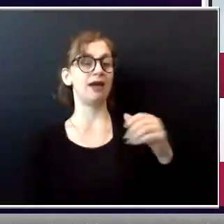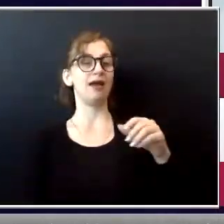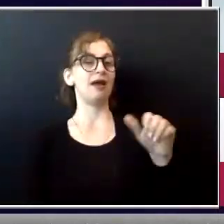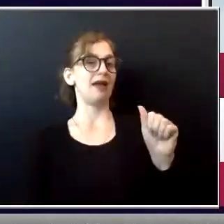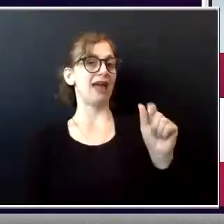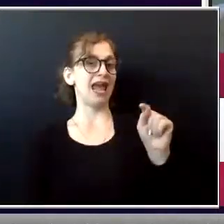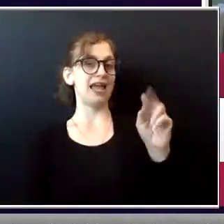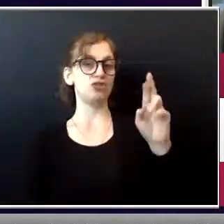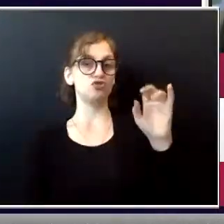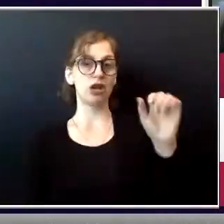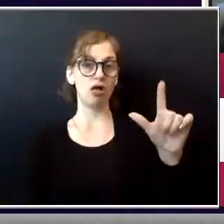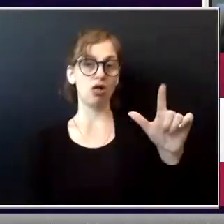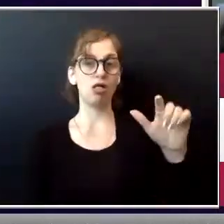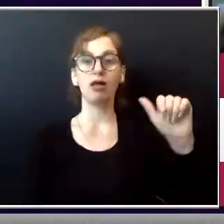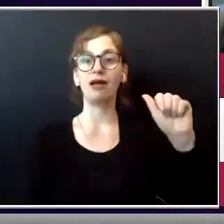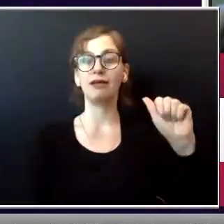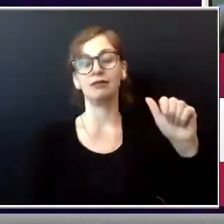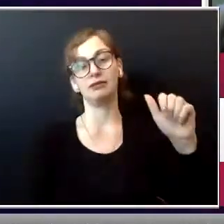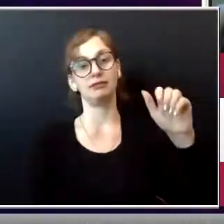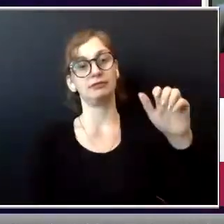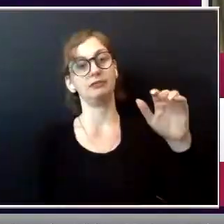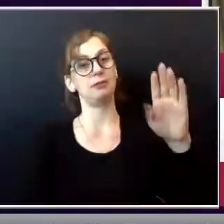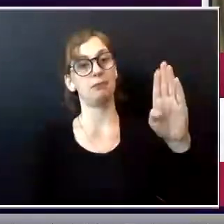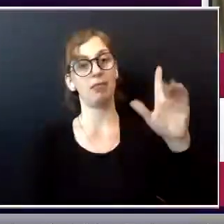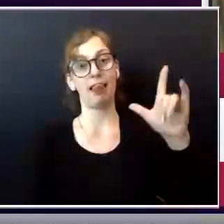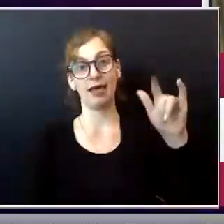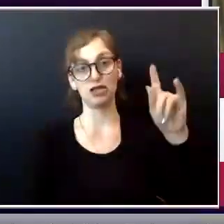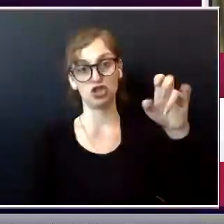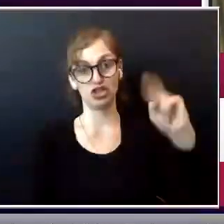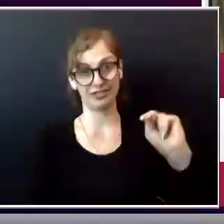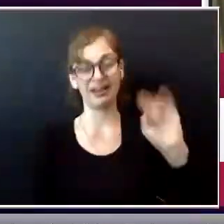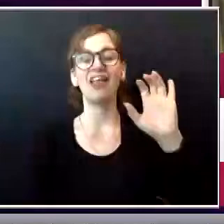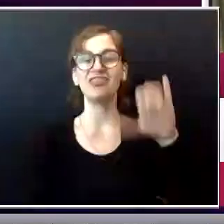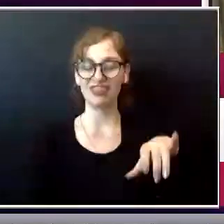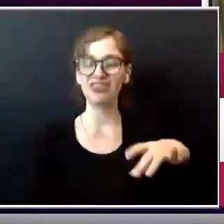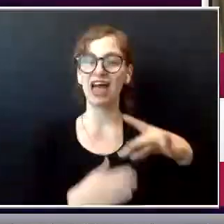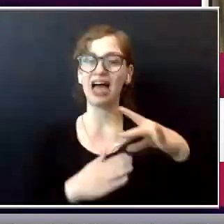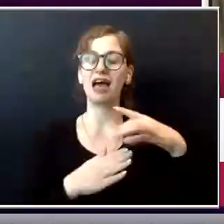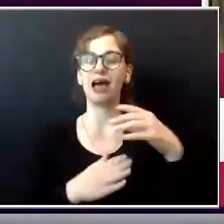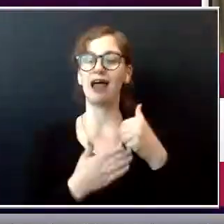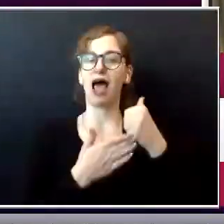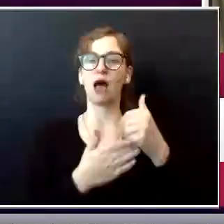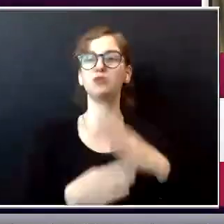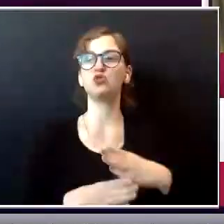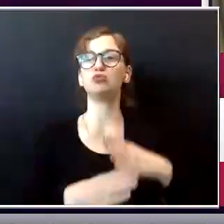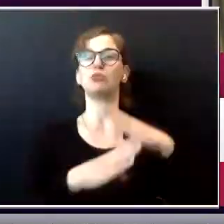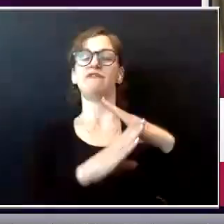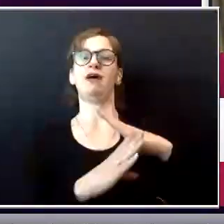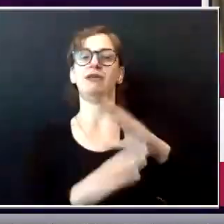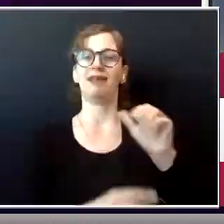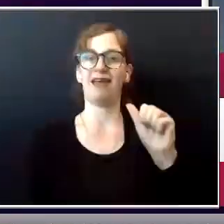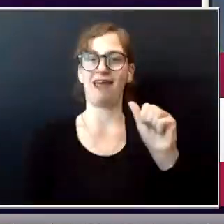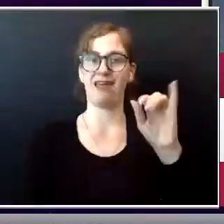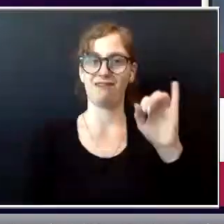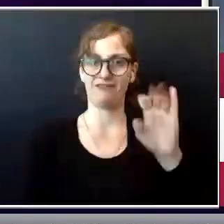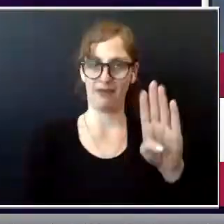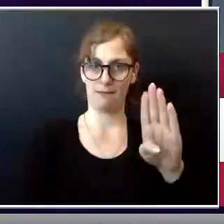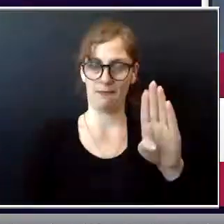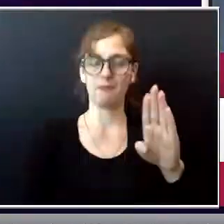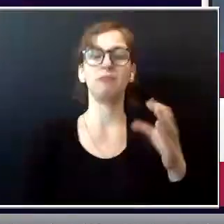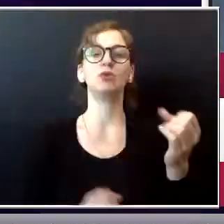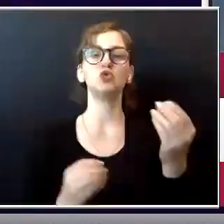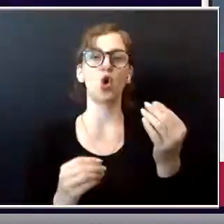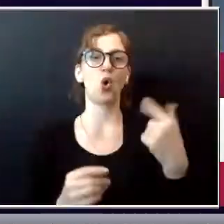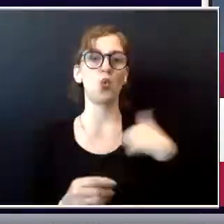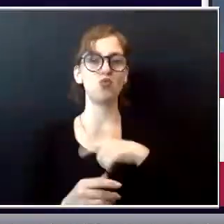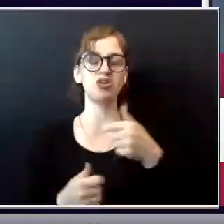of AFib happening again. So we go ahead and do what is called as an ablation procedure. We try to eradicate the abnormal signals in the upper chambers